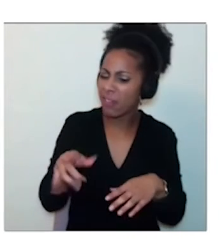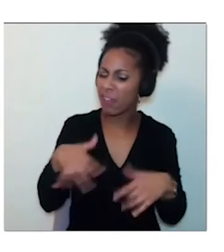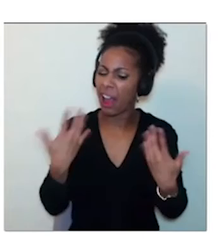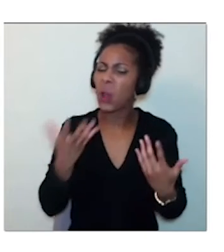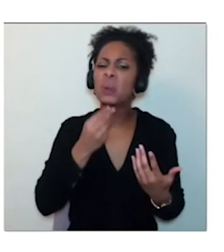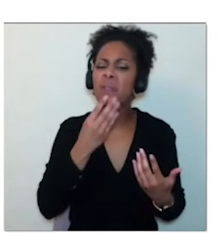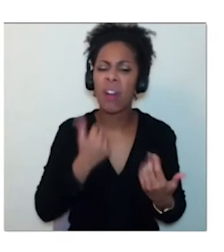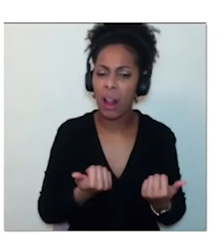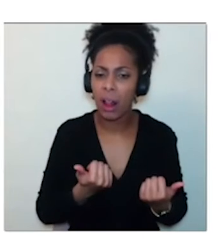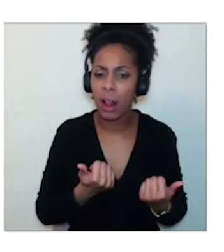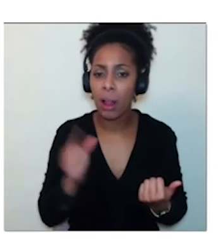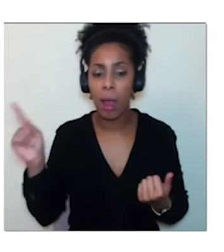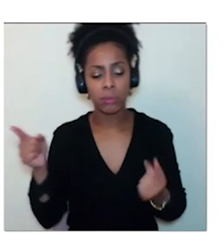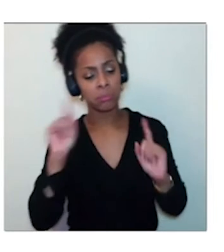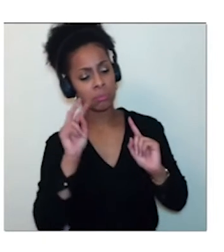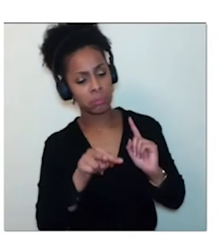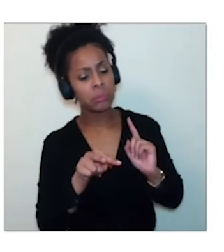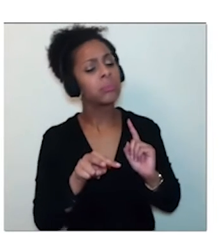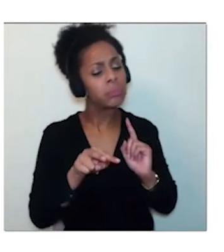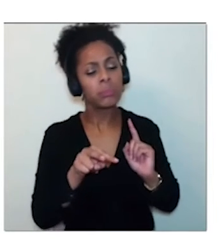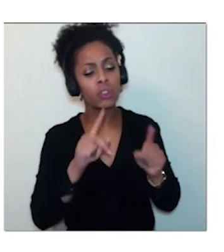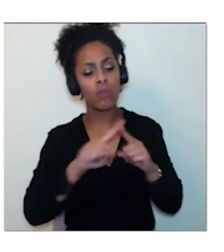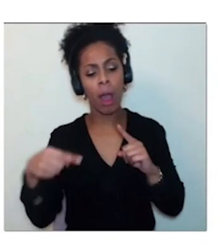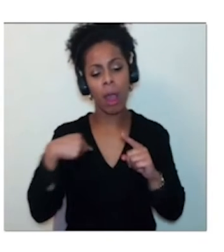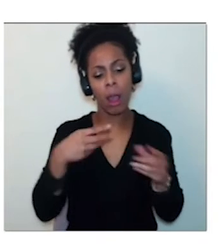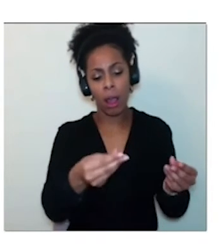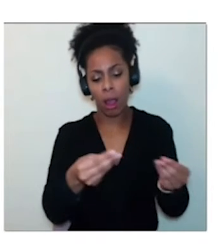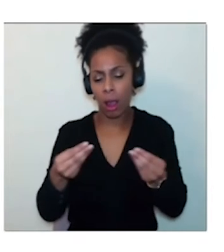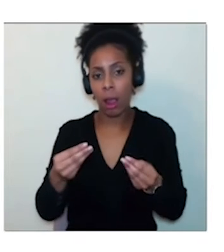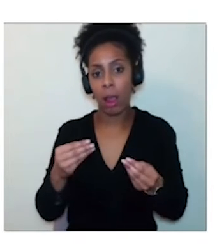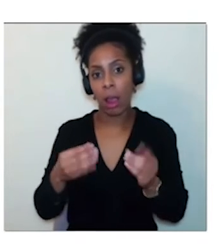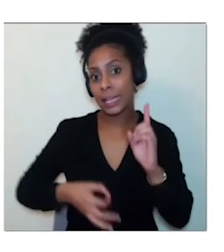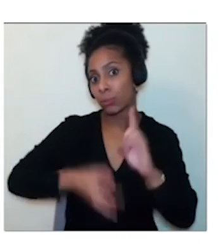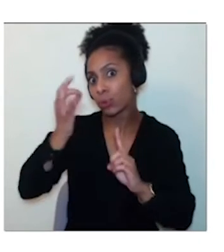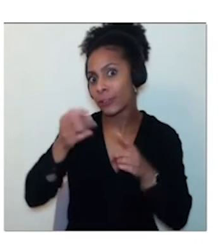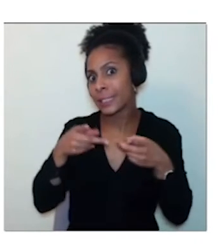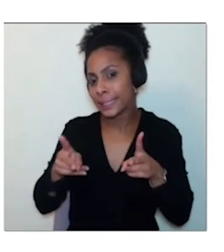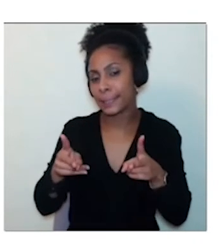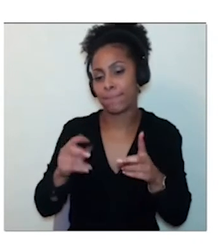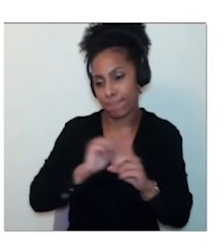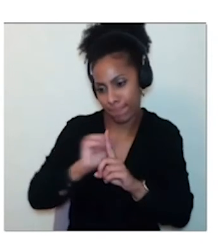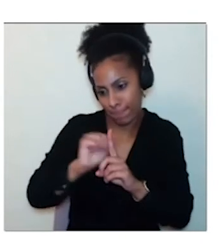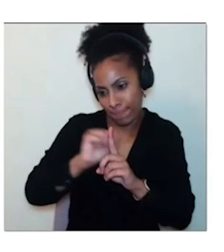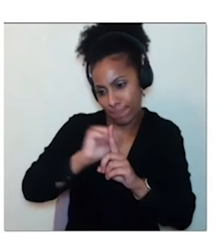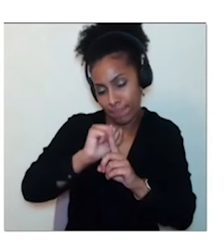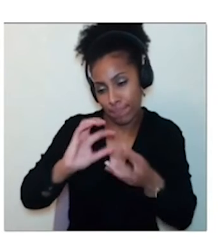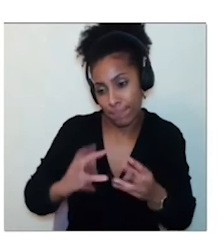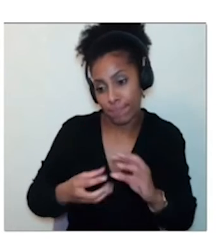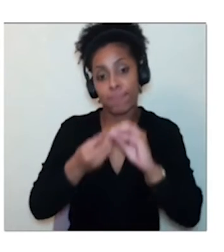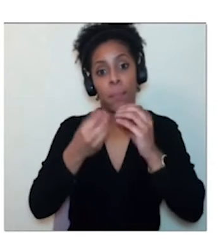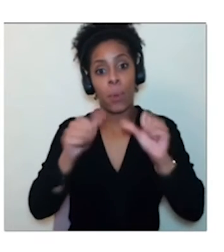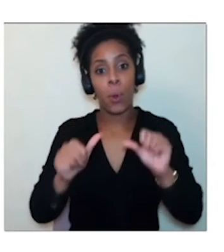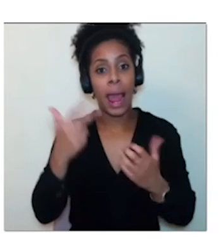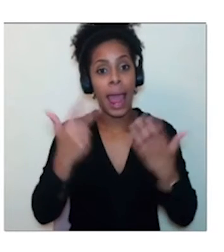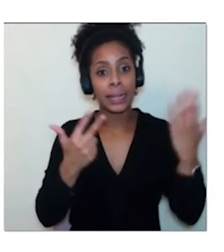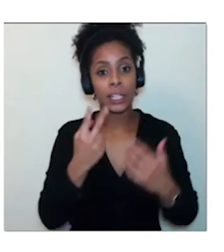to work out an improved system of his own, which he completed in 1824 at the age of 15. After